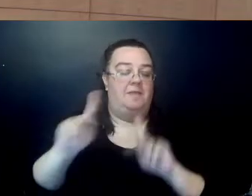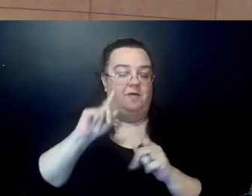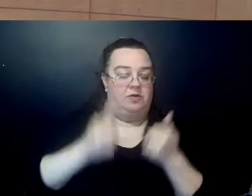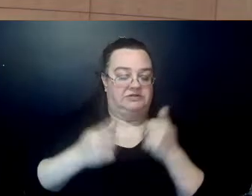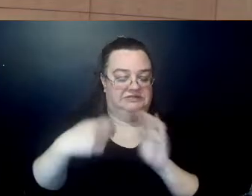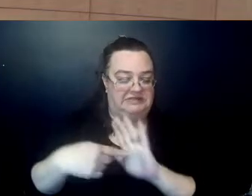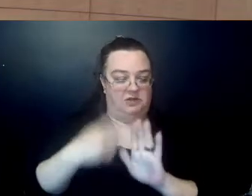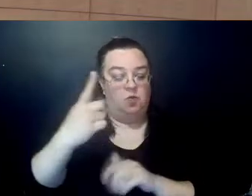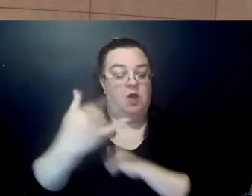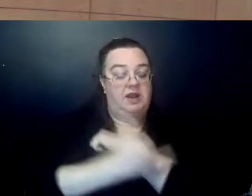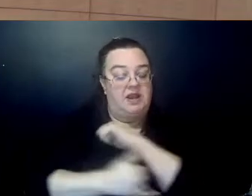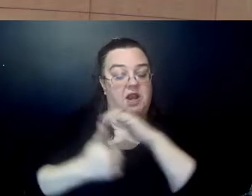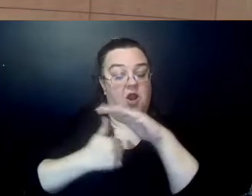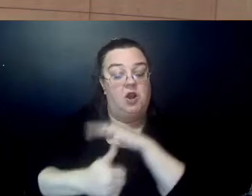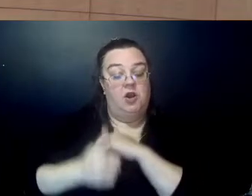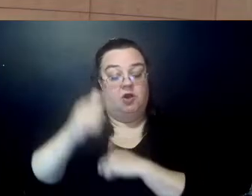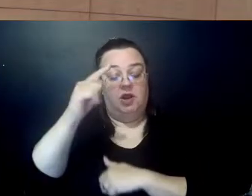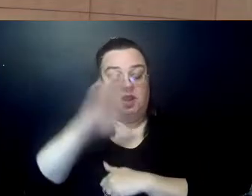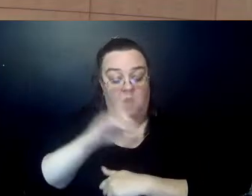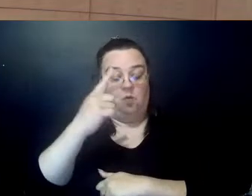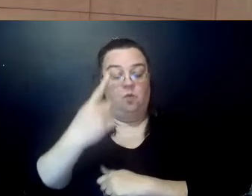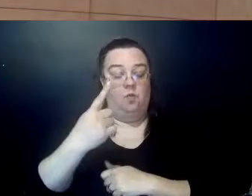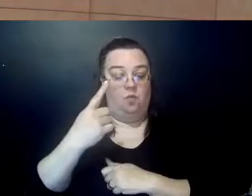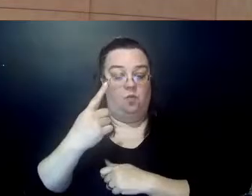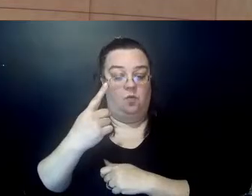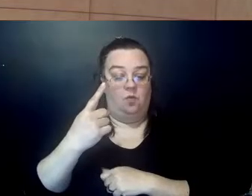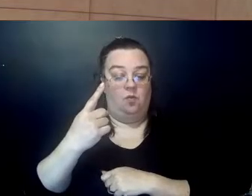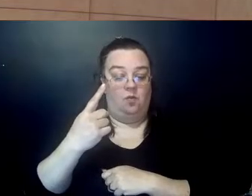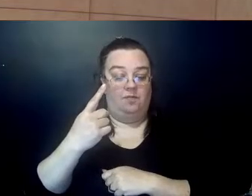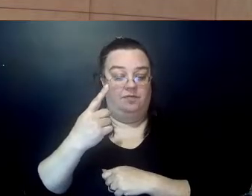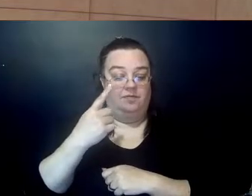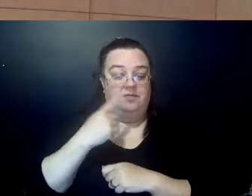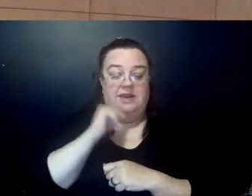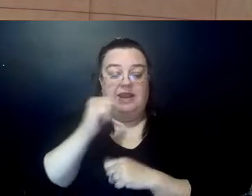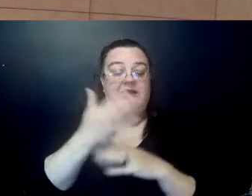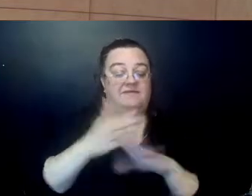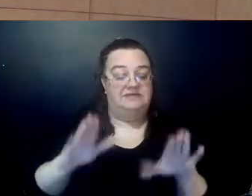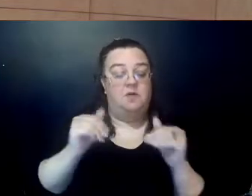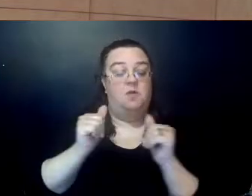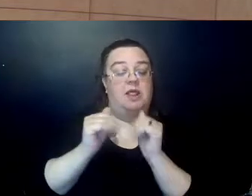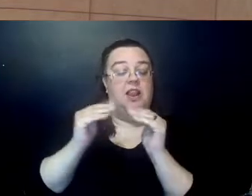God, indivisible, with liberty and justice for all.